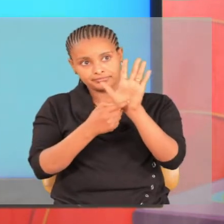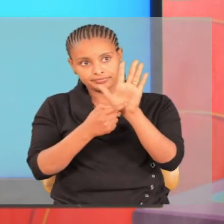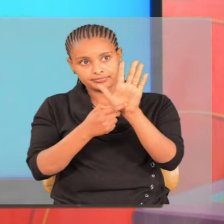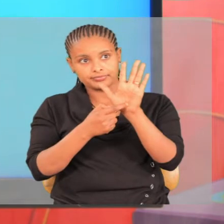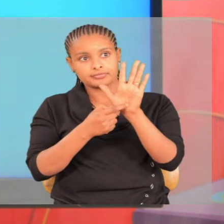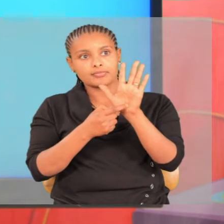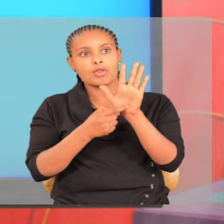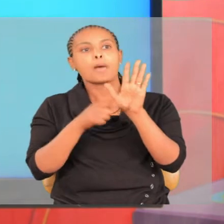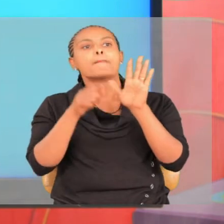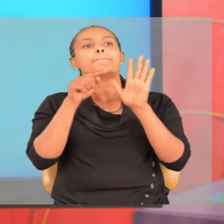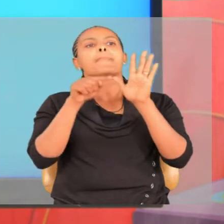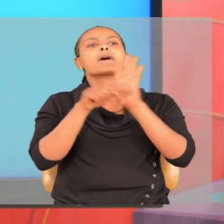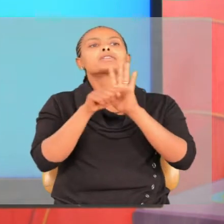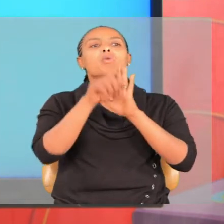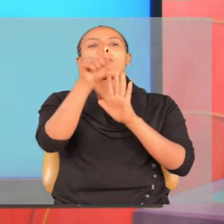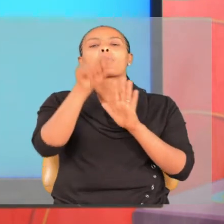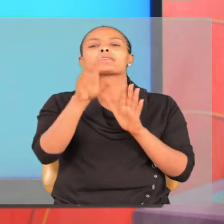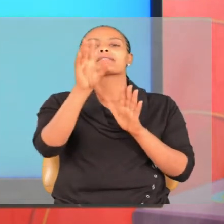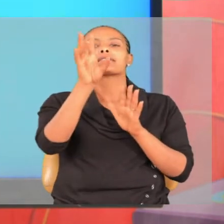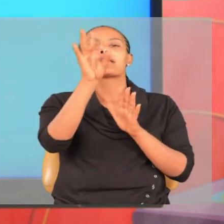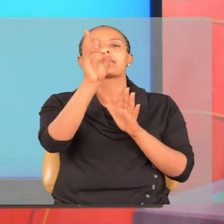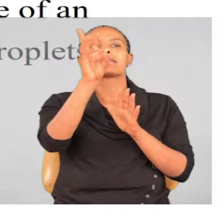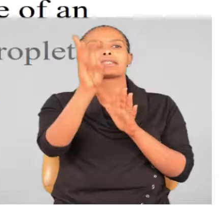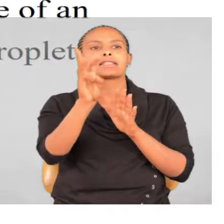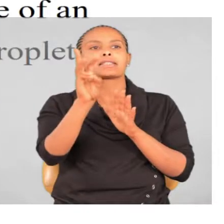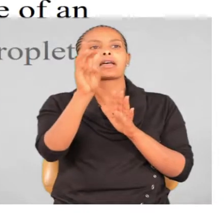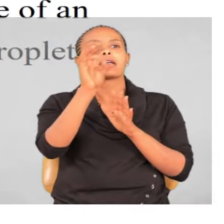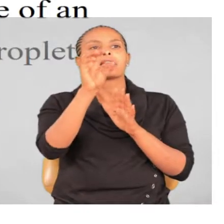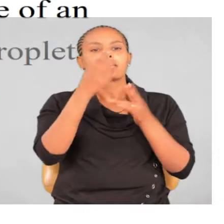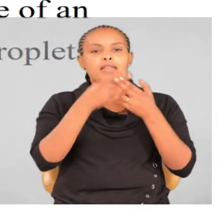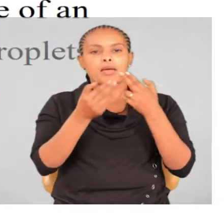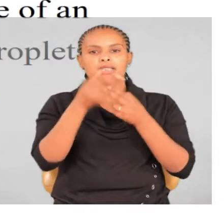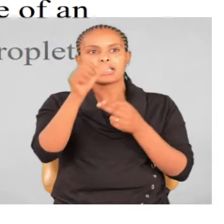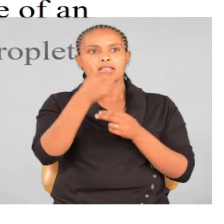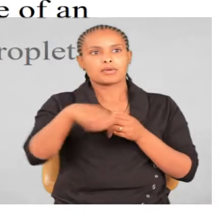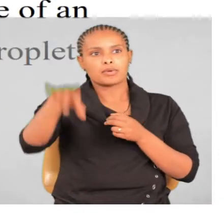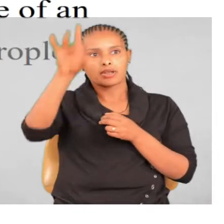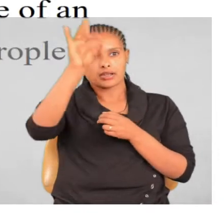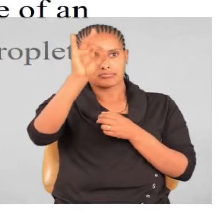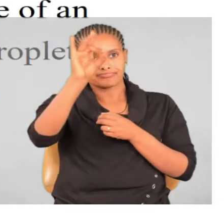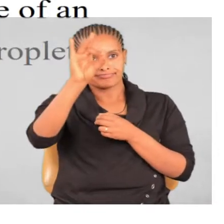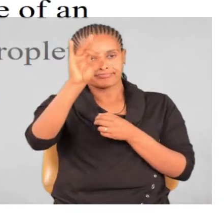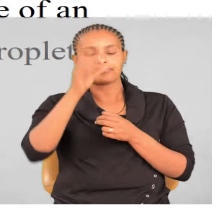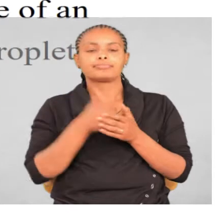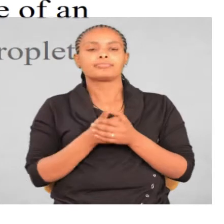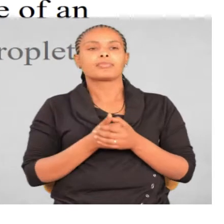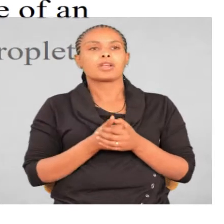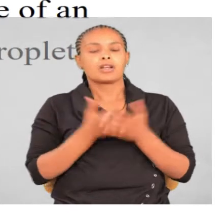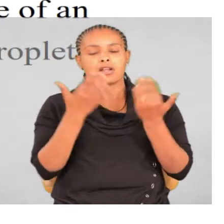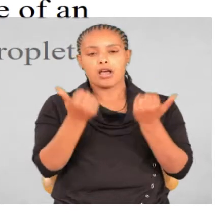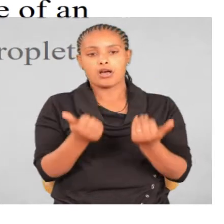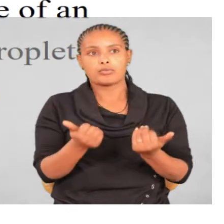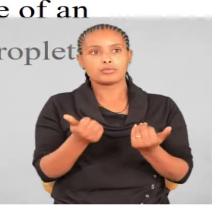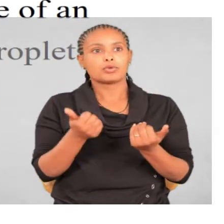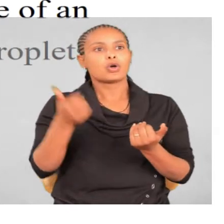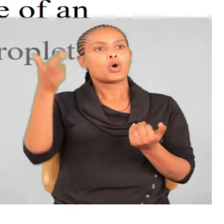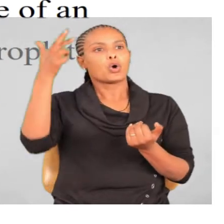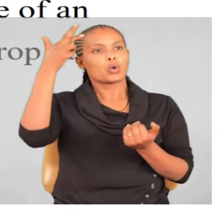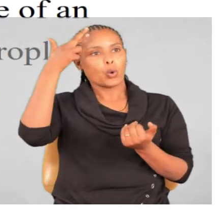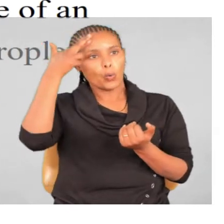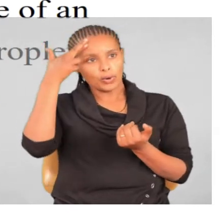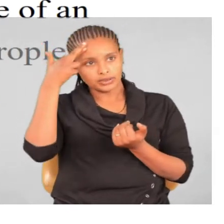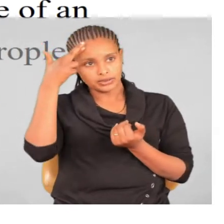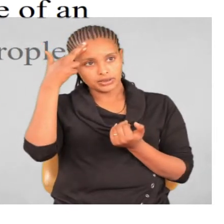is minus 1.76 times 10 to the power of 8 coulomb per gram. Now Robert